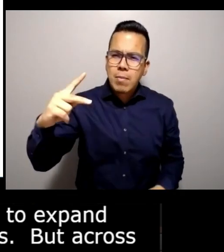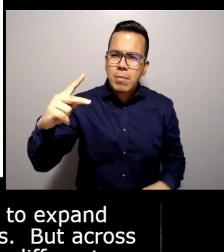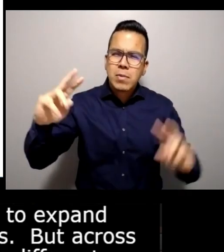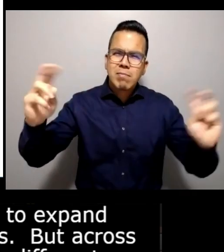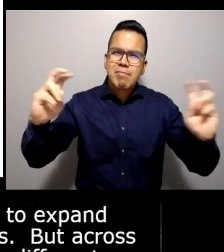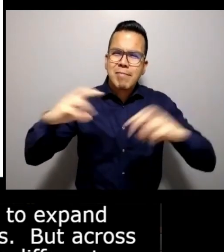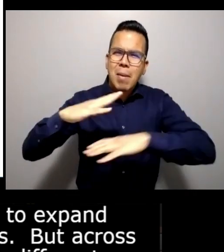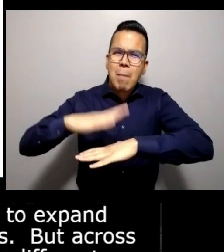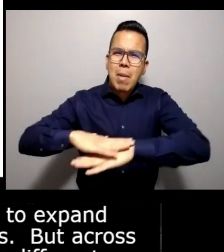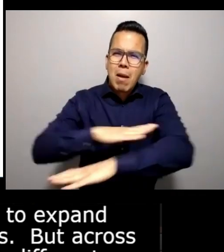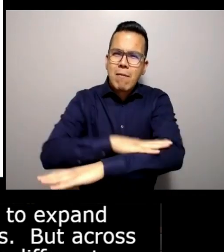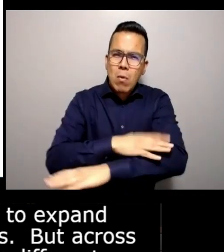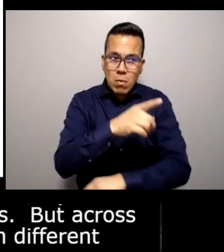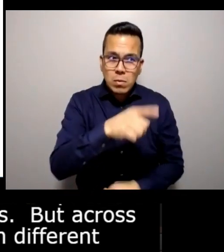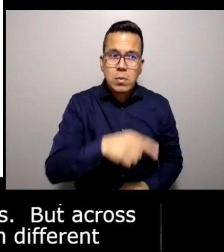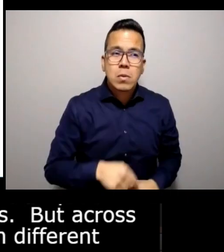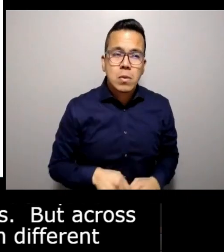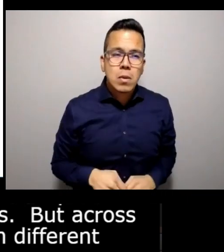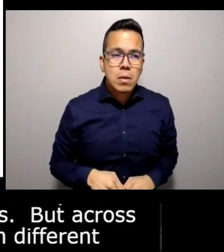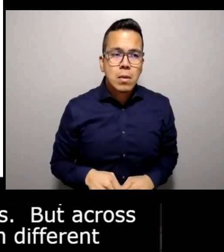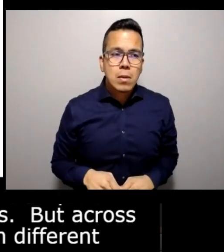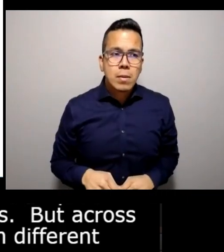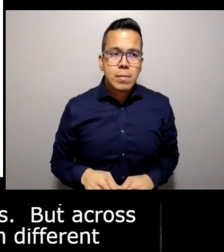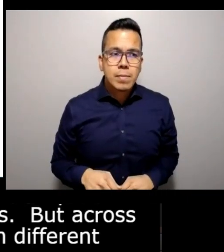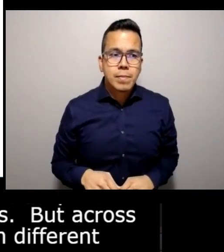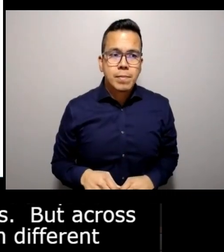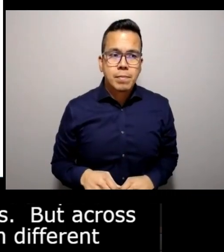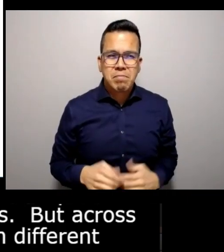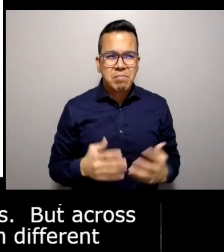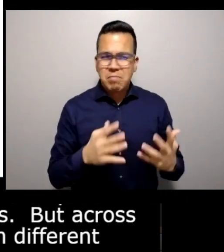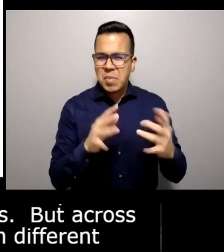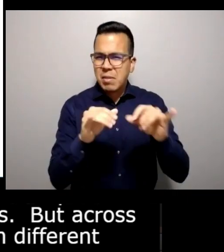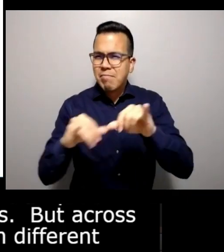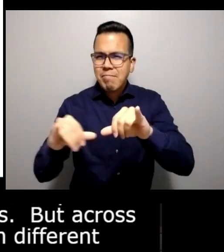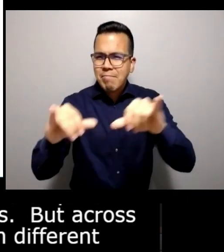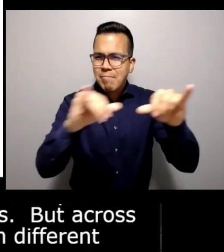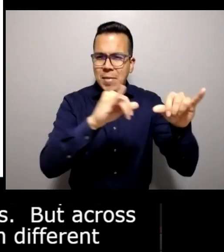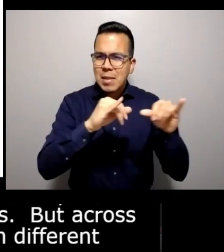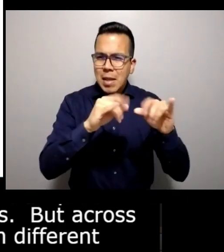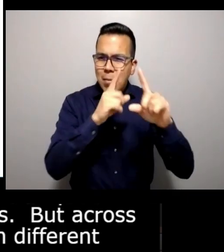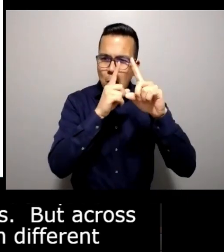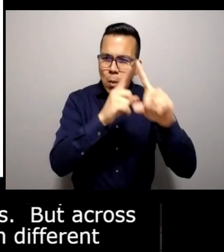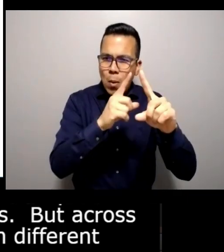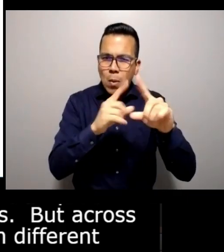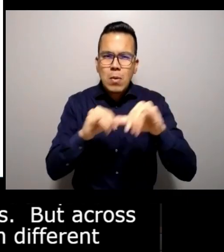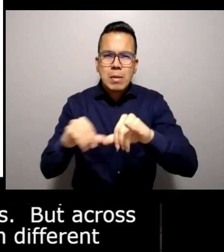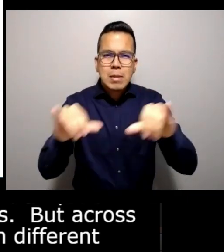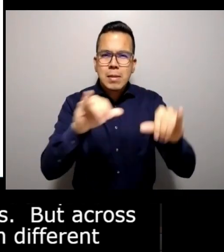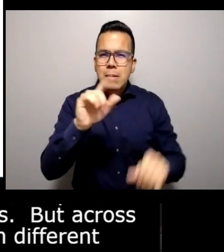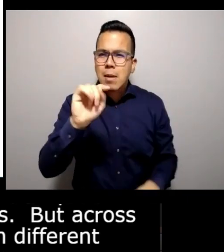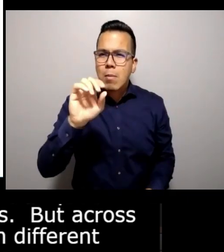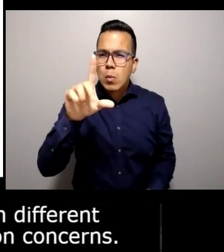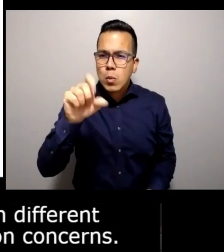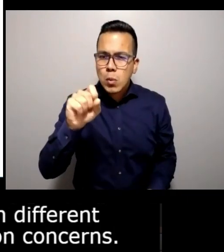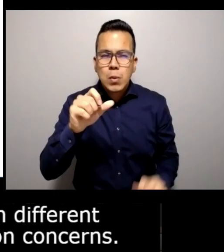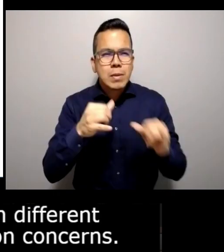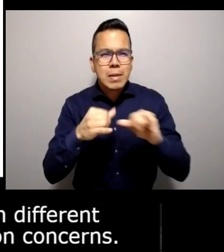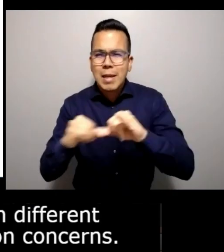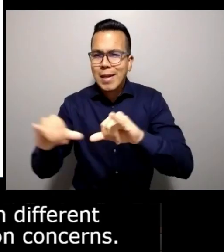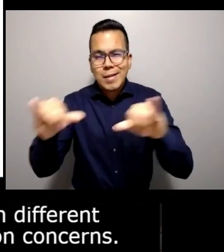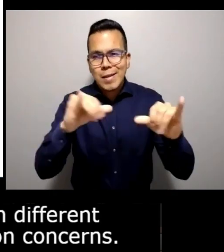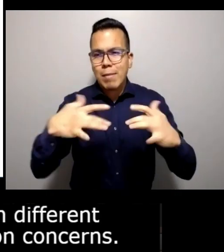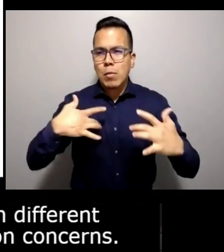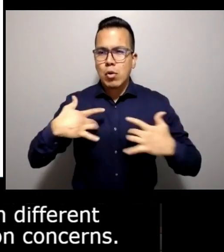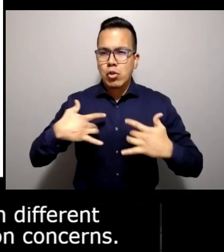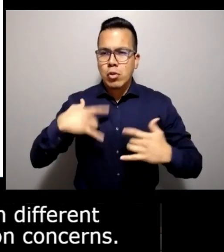but many common tools and many common concerns. Of course, YouTube and Twitter,